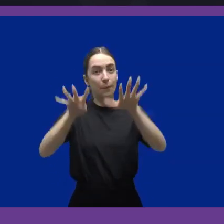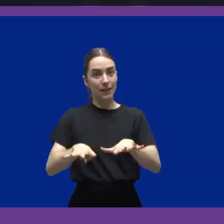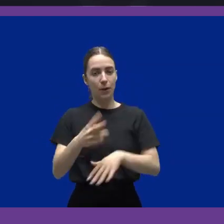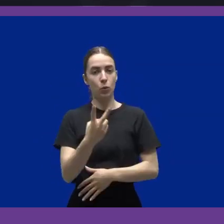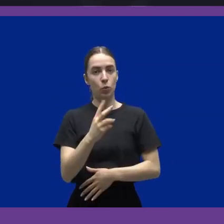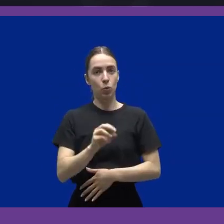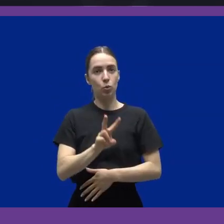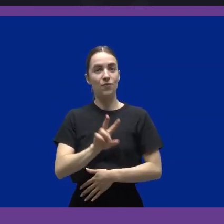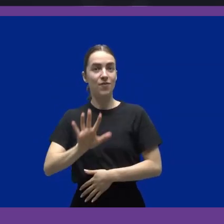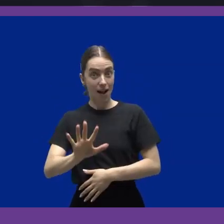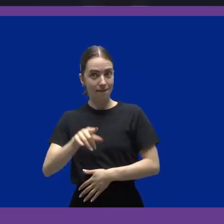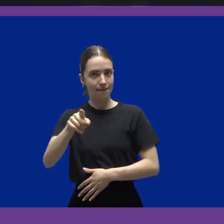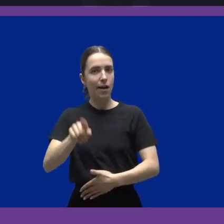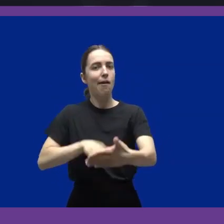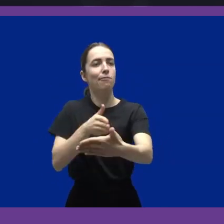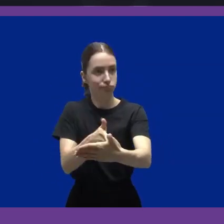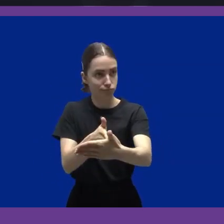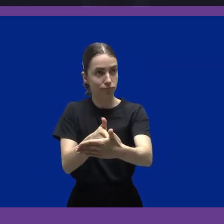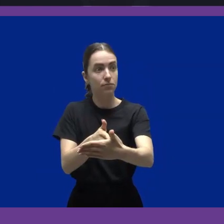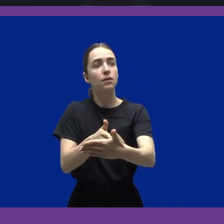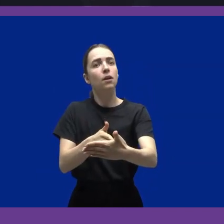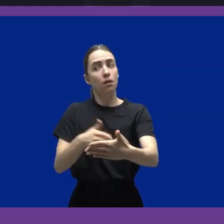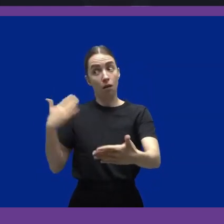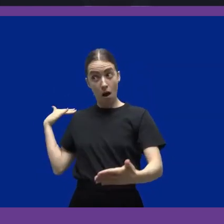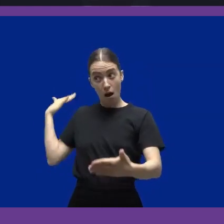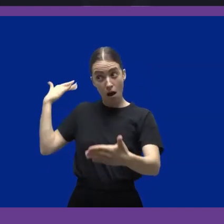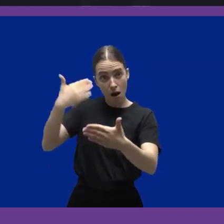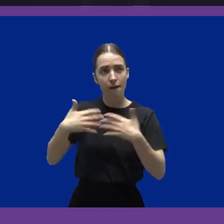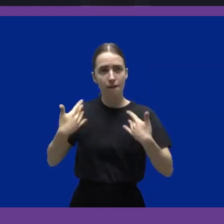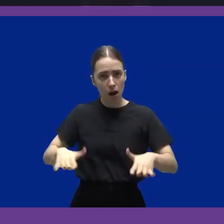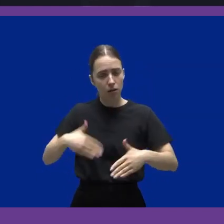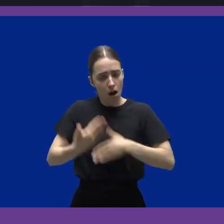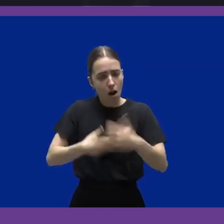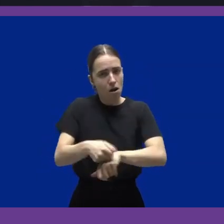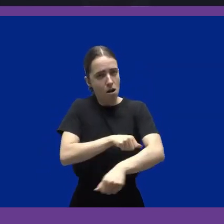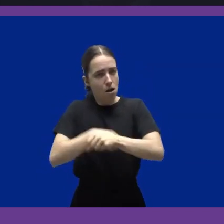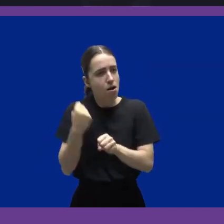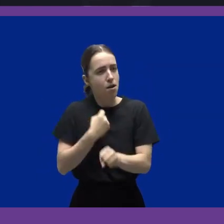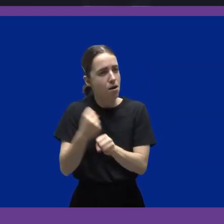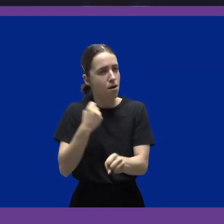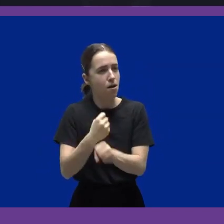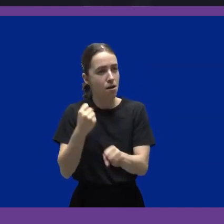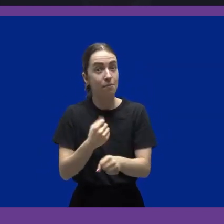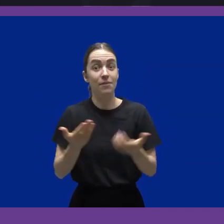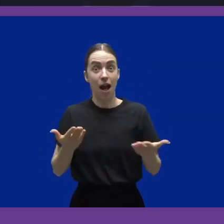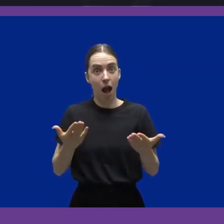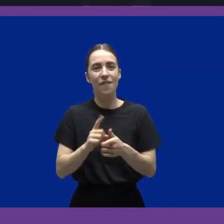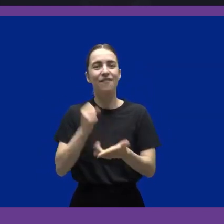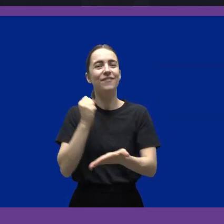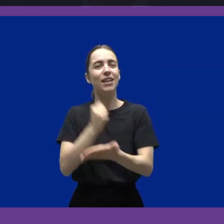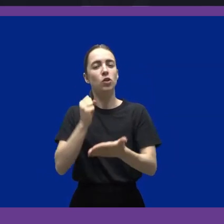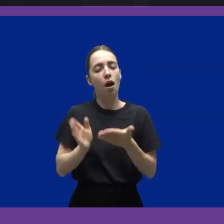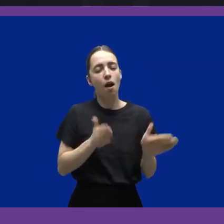document is very well advanced. We are working on version 15, which was produced in May of this year, and the new draft will be